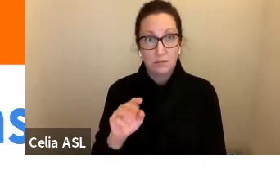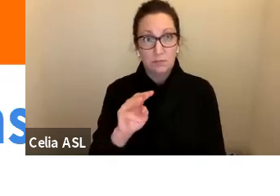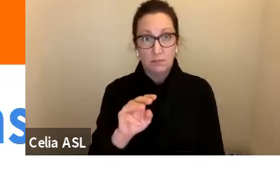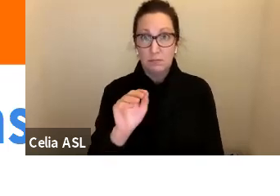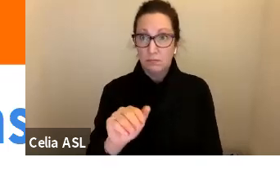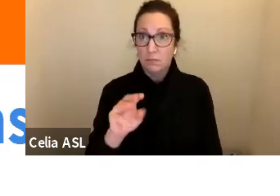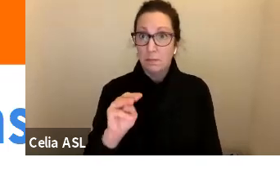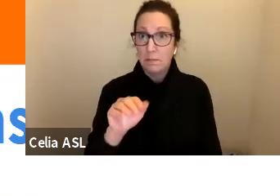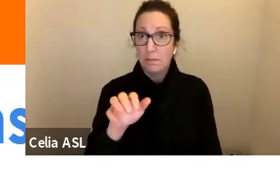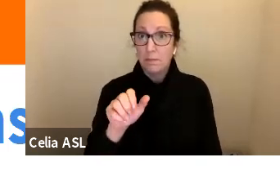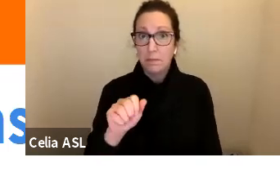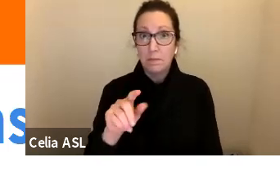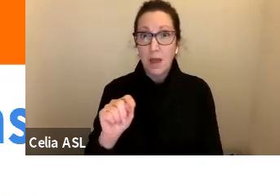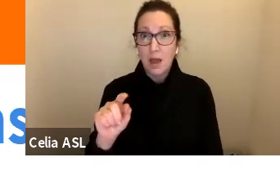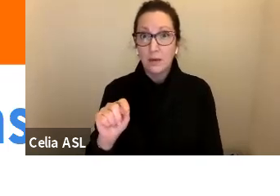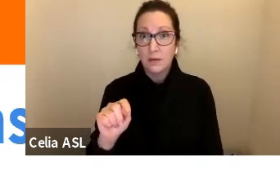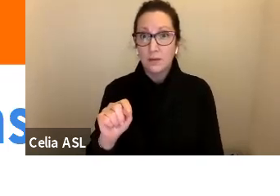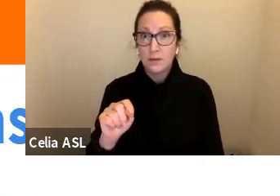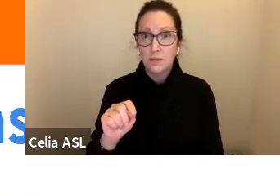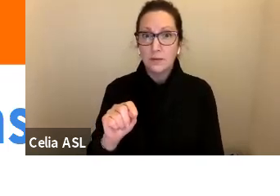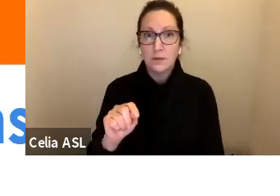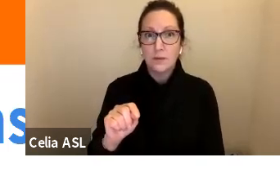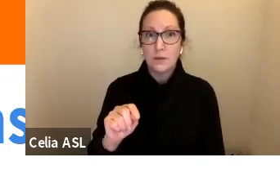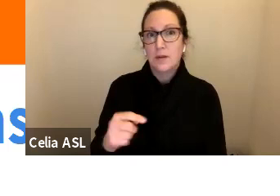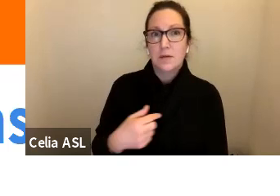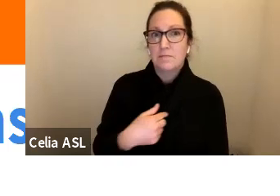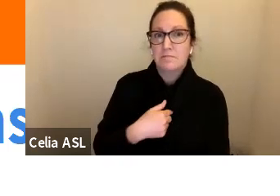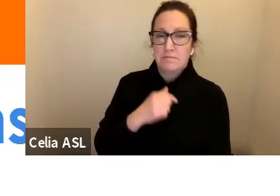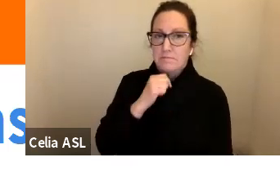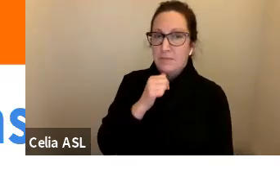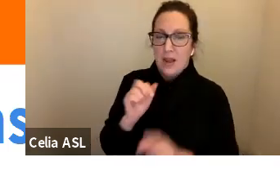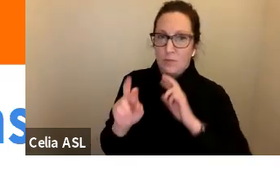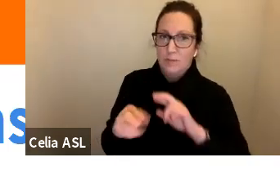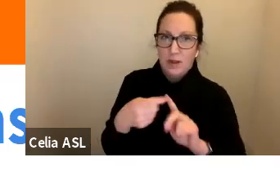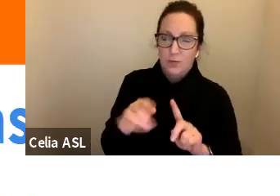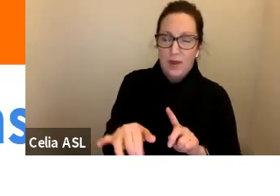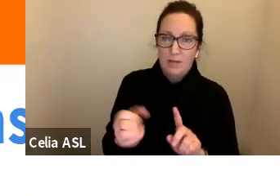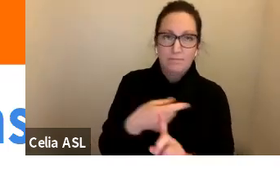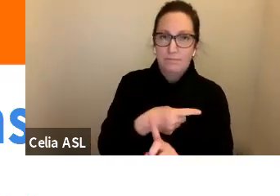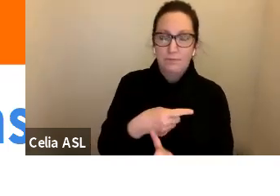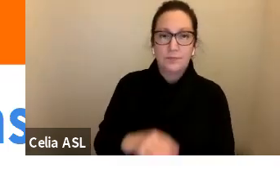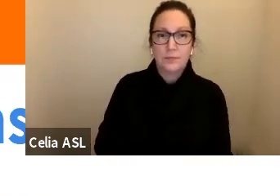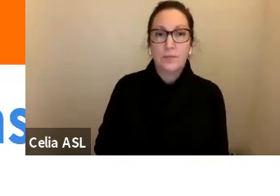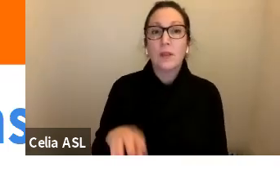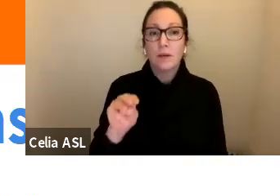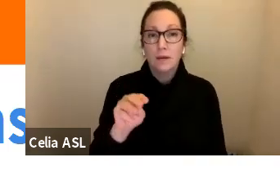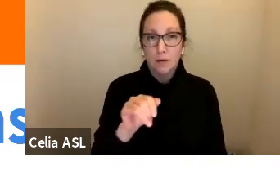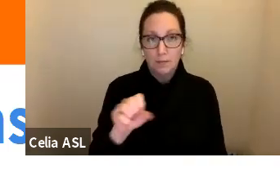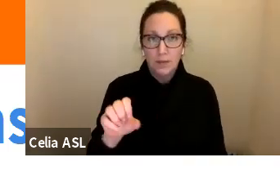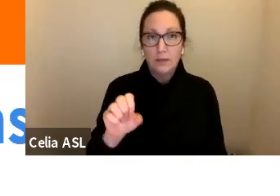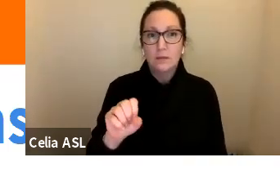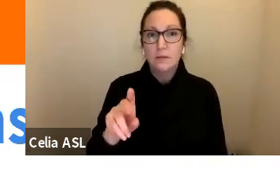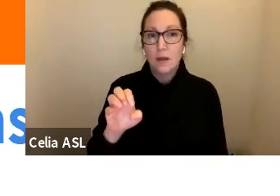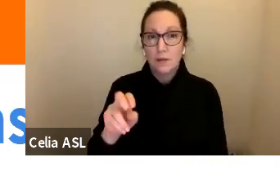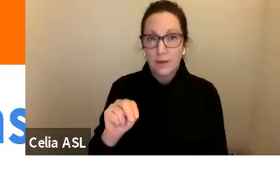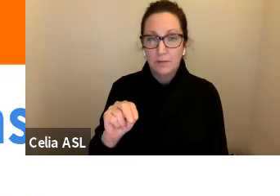question? No, I wasn't responding to that. And okay. So so that was super